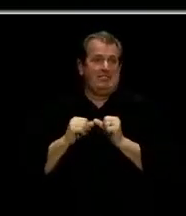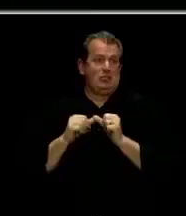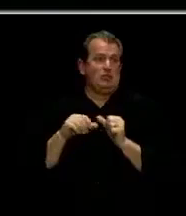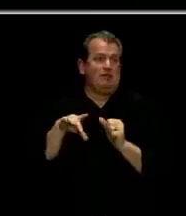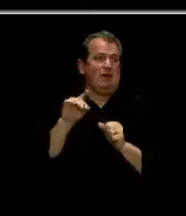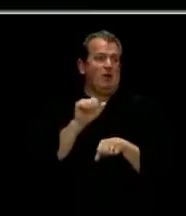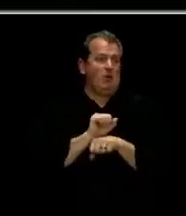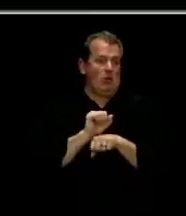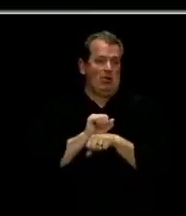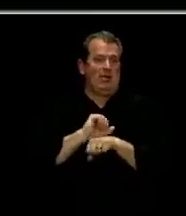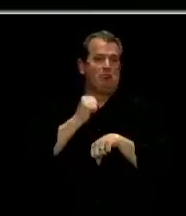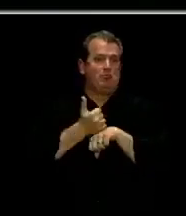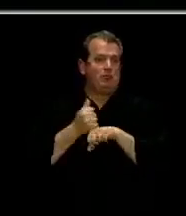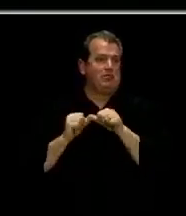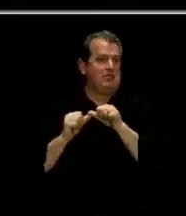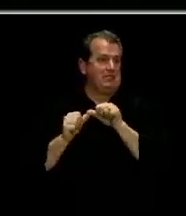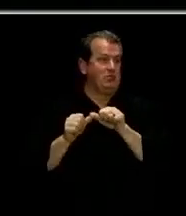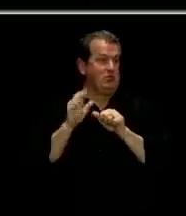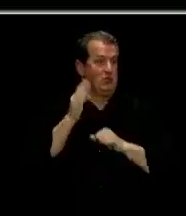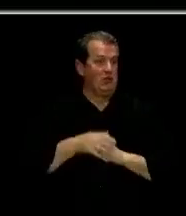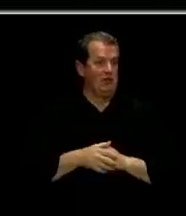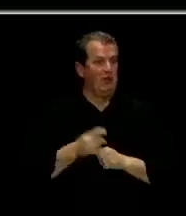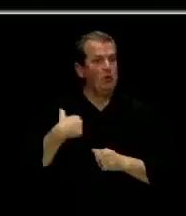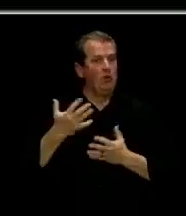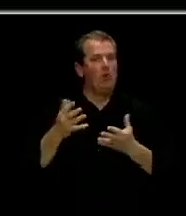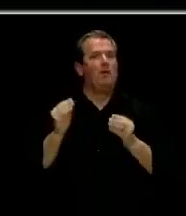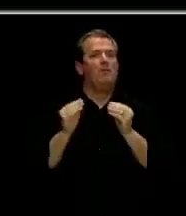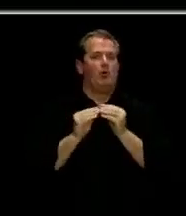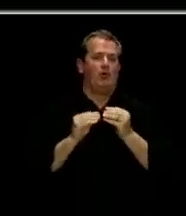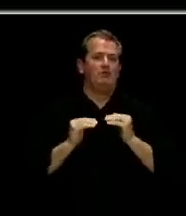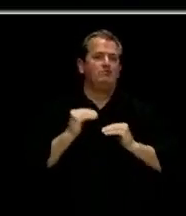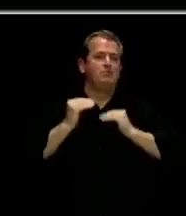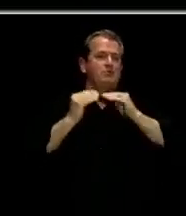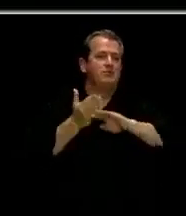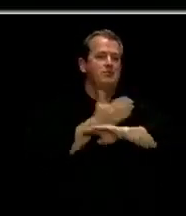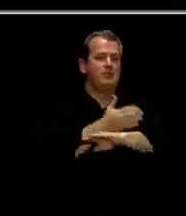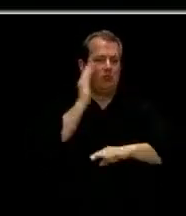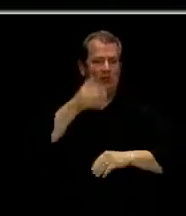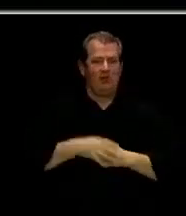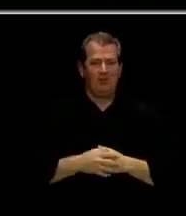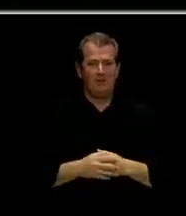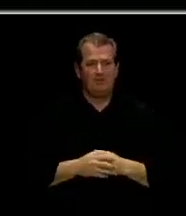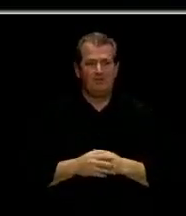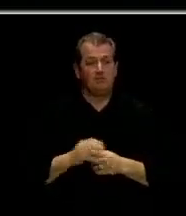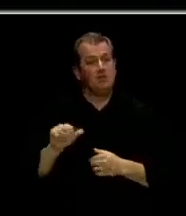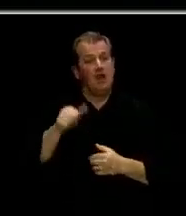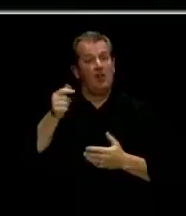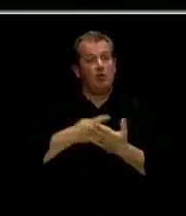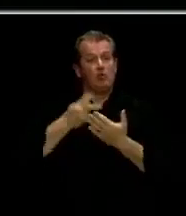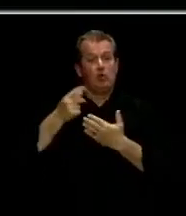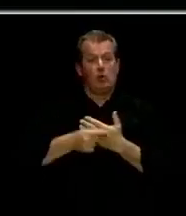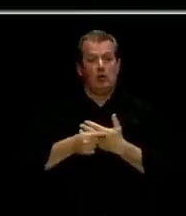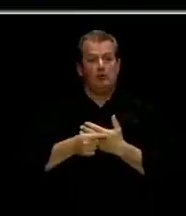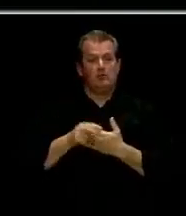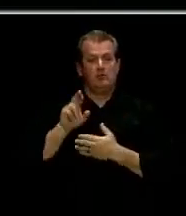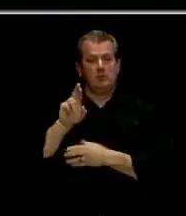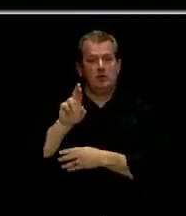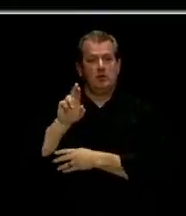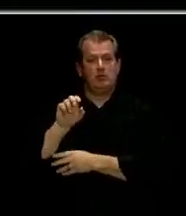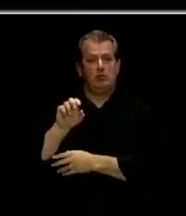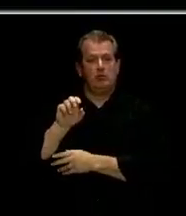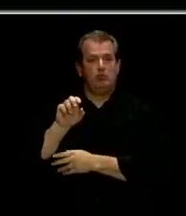placements, and we hope to learn from that and expand that program in the near future. We have other programs, pre-ETS